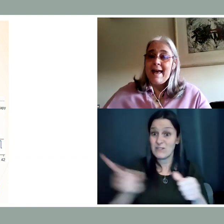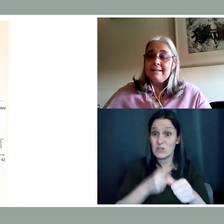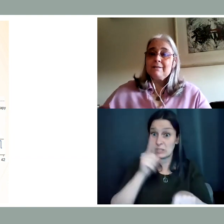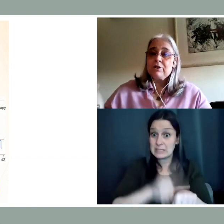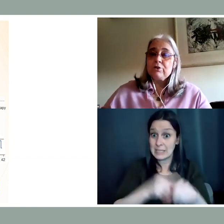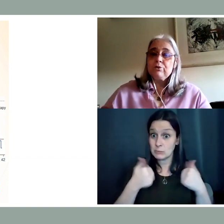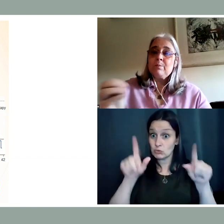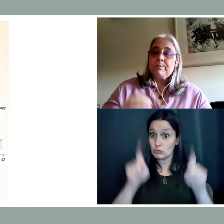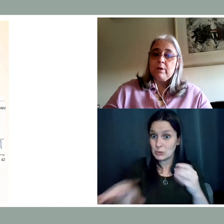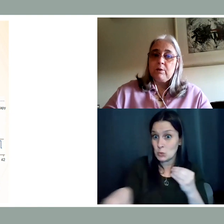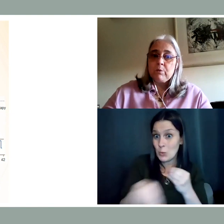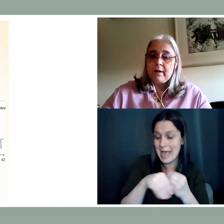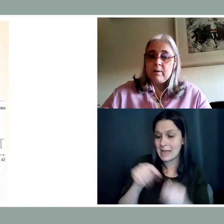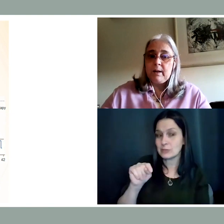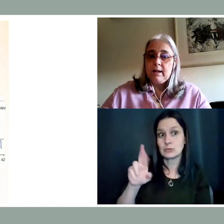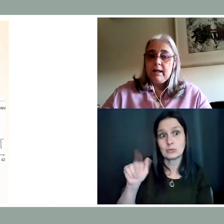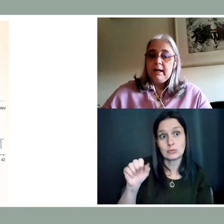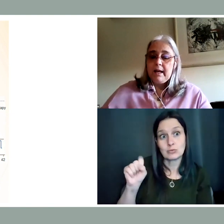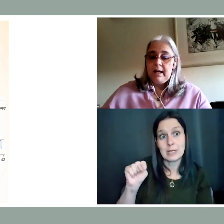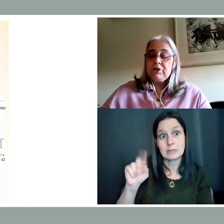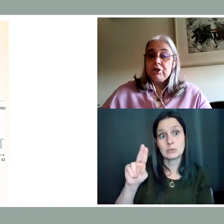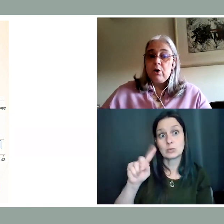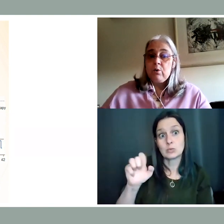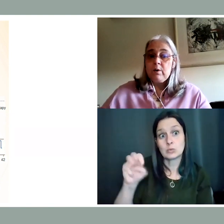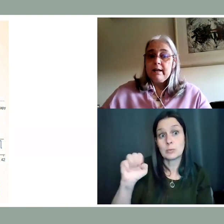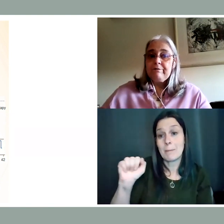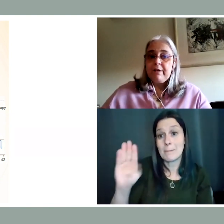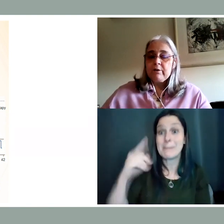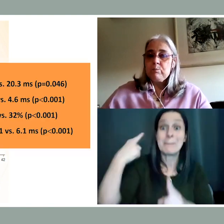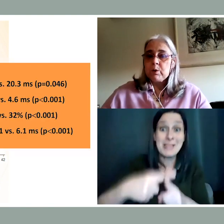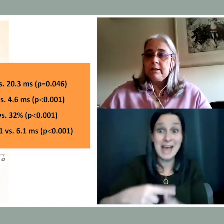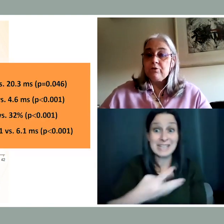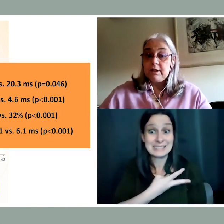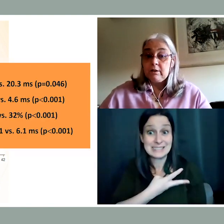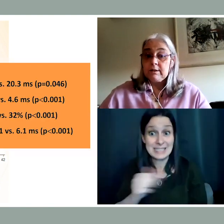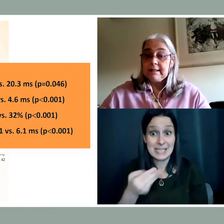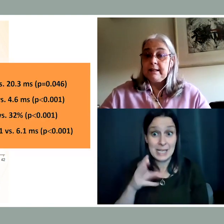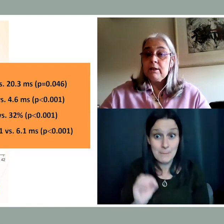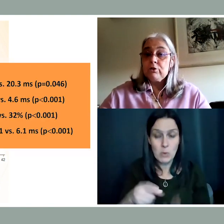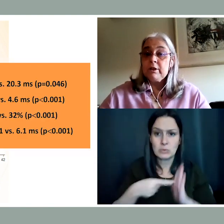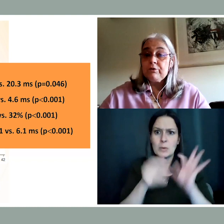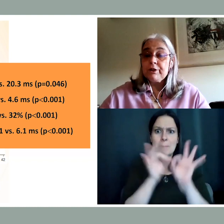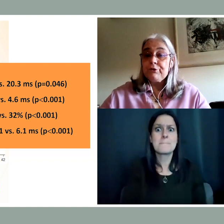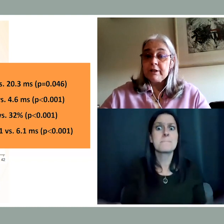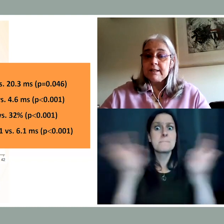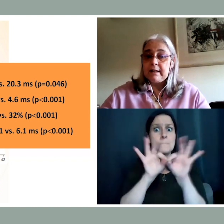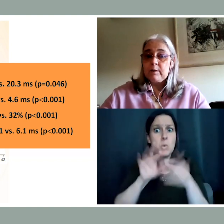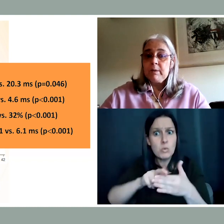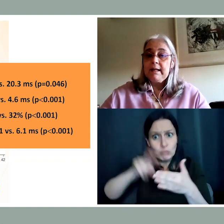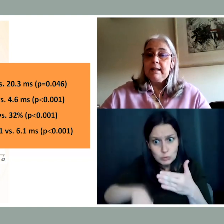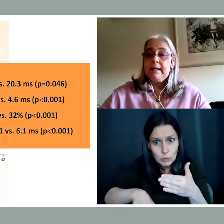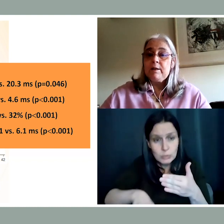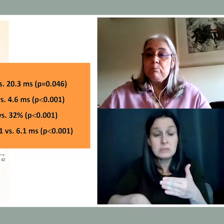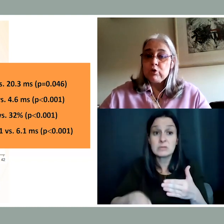to add Trastuzumab to chemotherapy and show very important results, including for the first